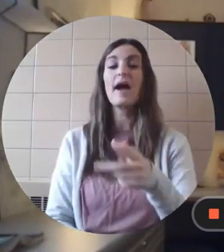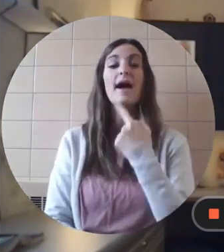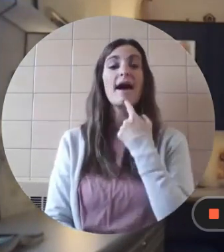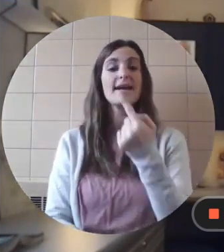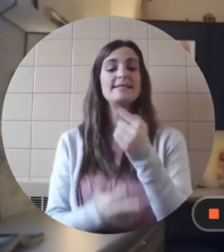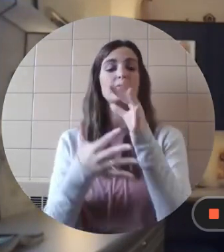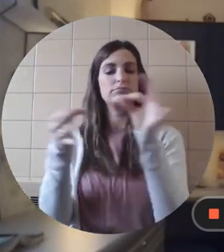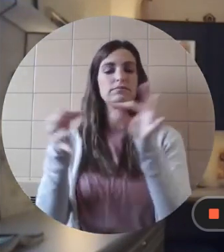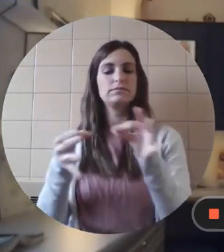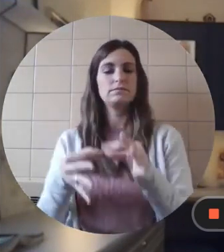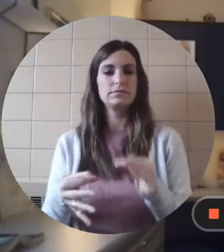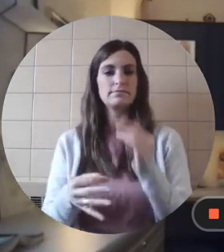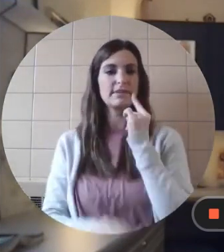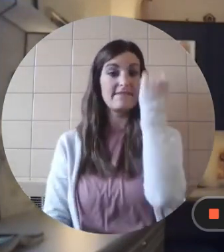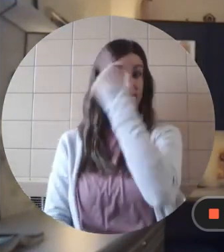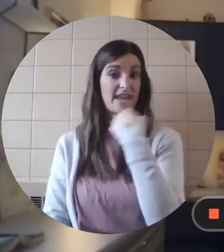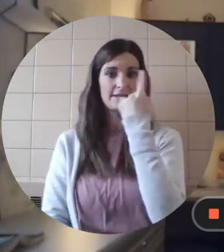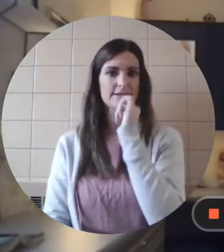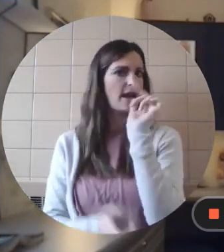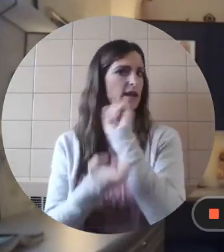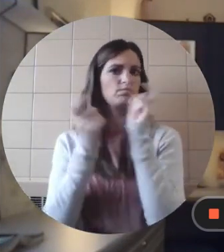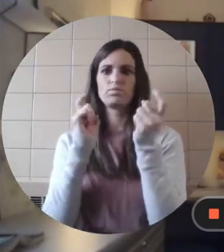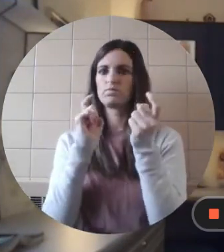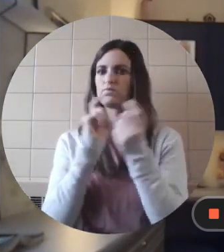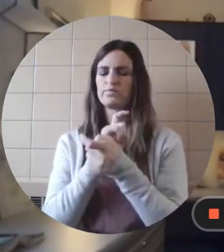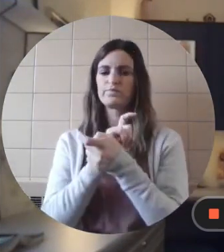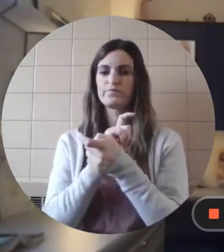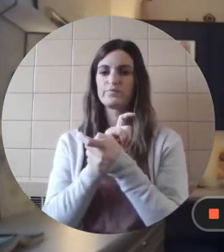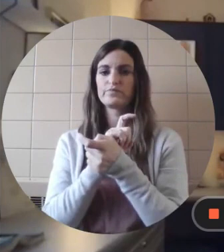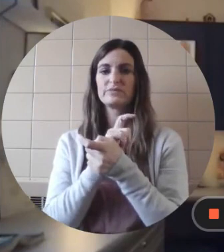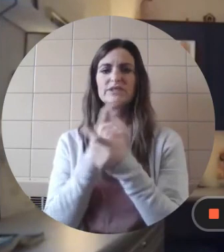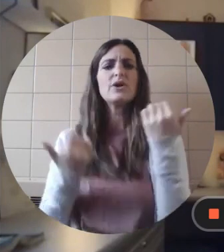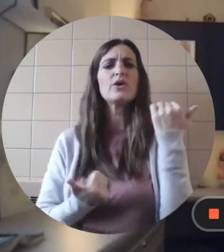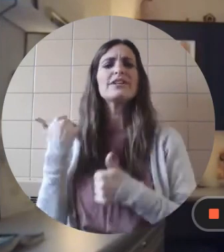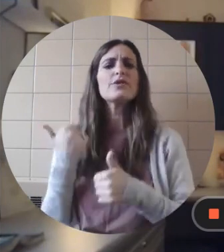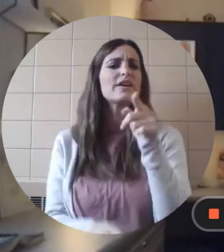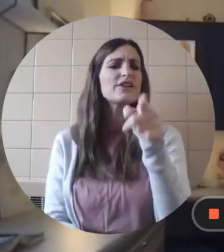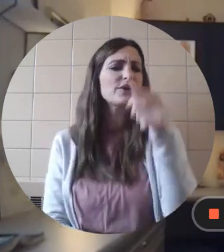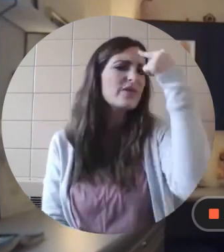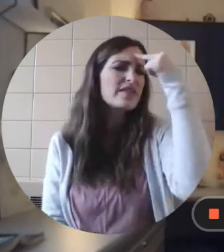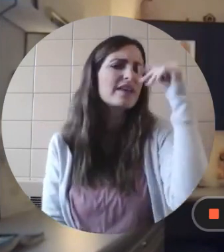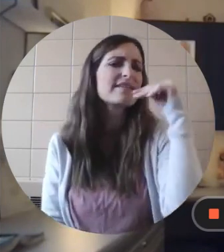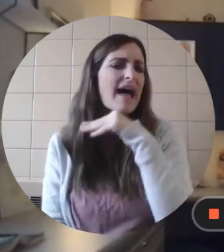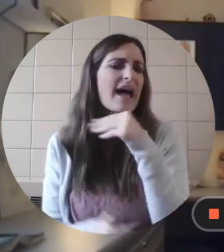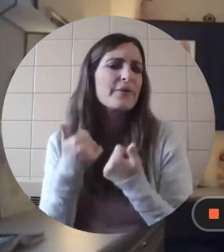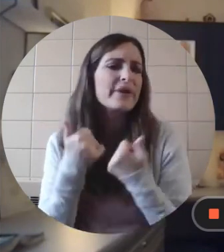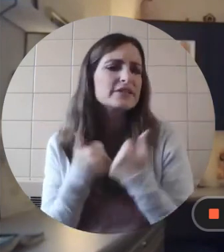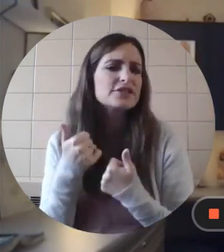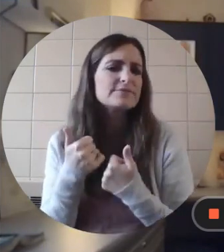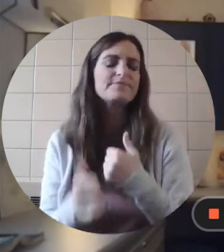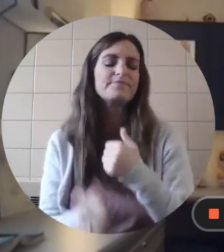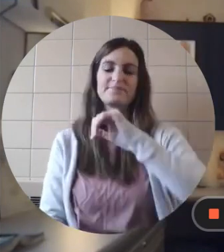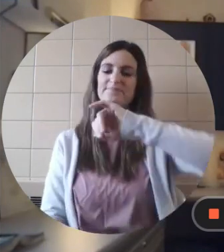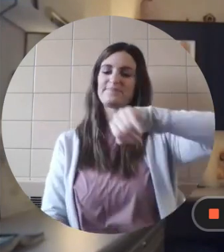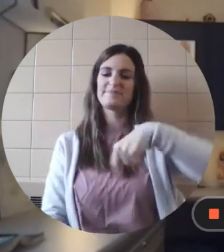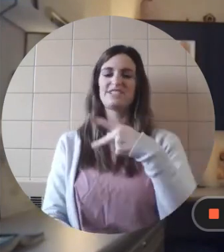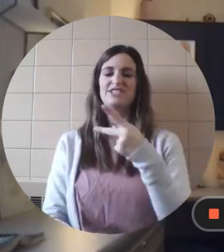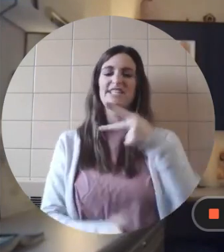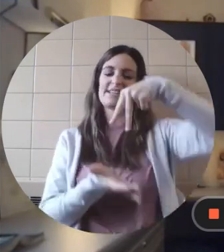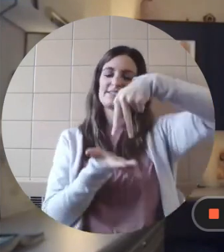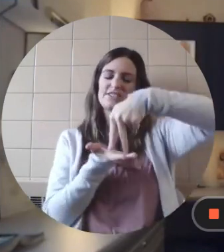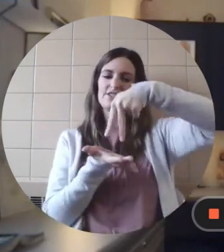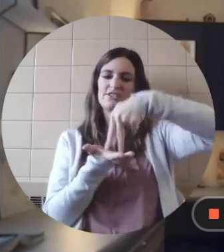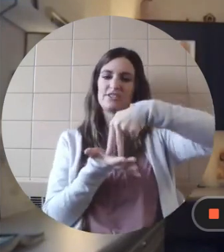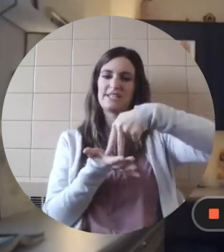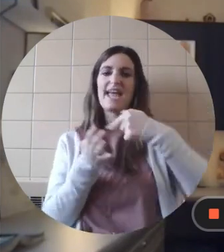my face the same so I wouldn't give away the lie. Which one do you think is the lie? Then Jack stood in front of my dresser.